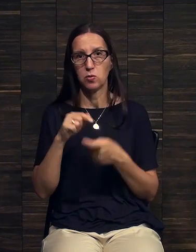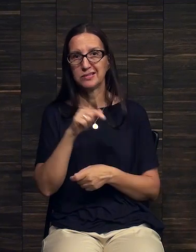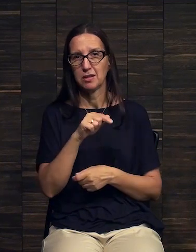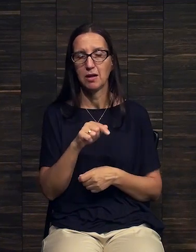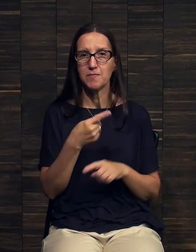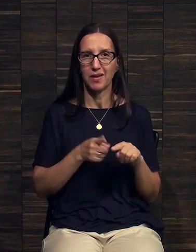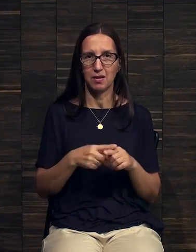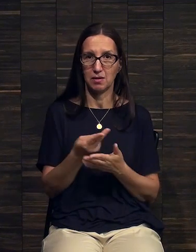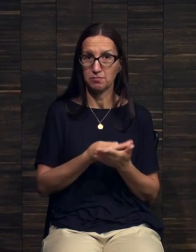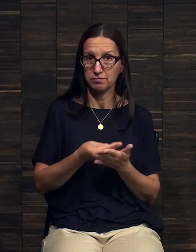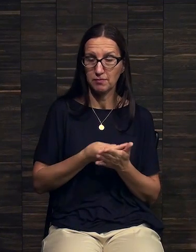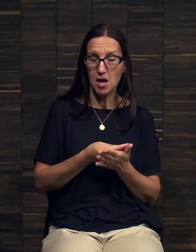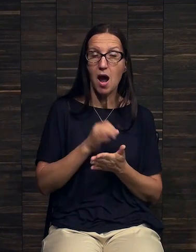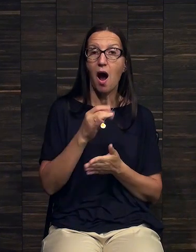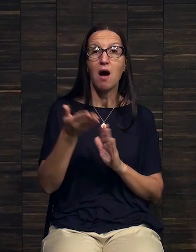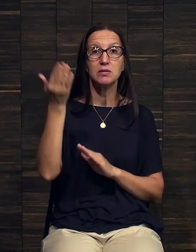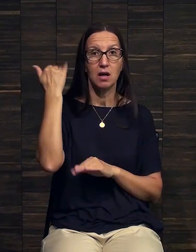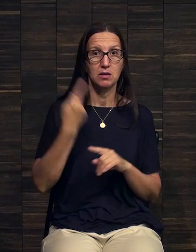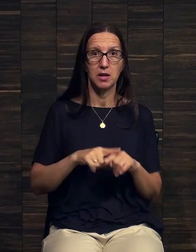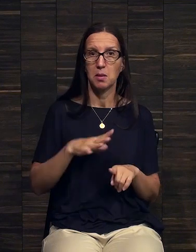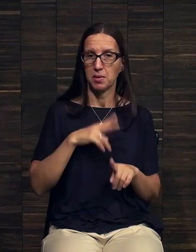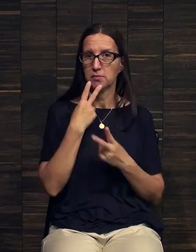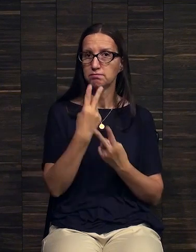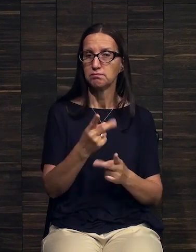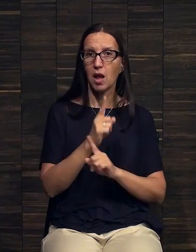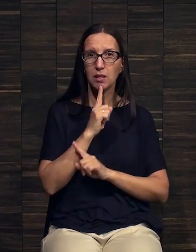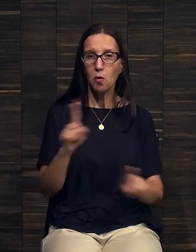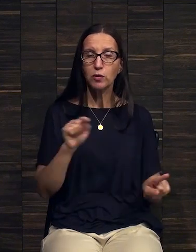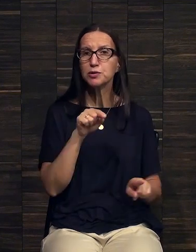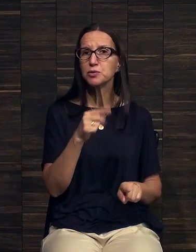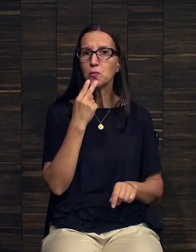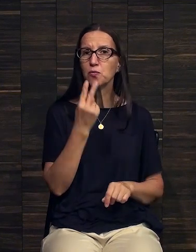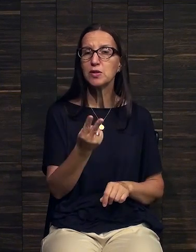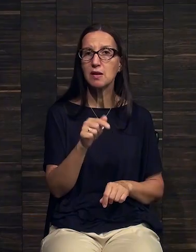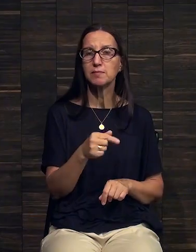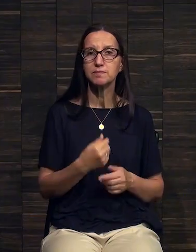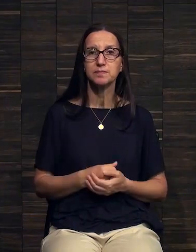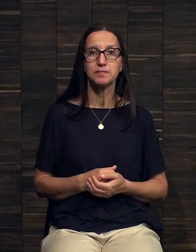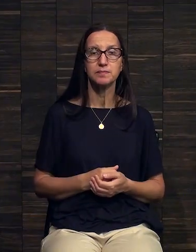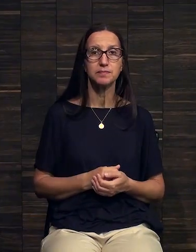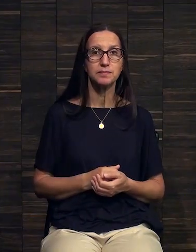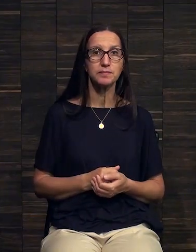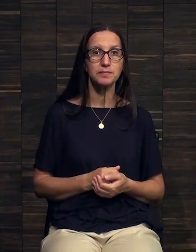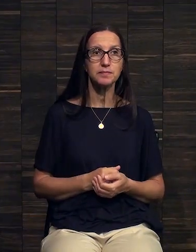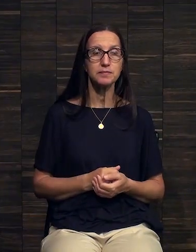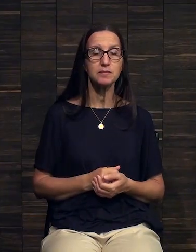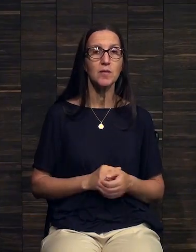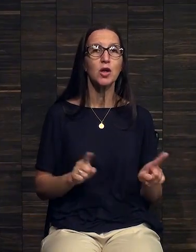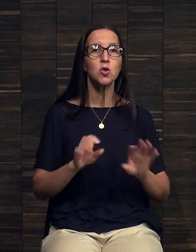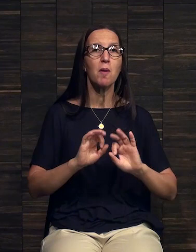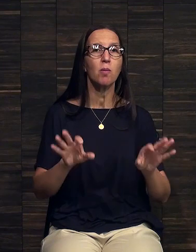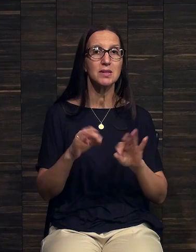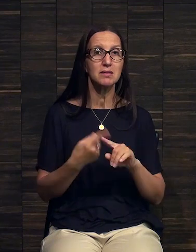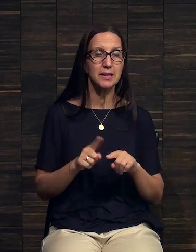everywhere we have references to it. Back then, this was a brand new thing. And what did they see there?